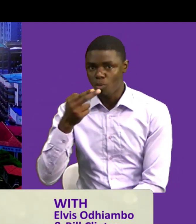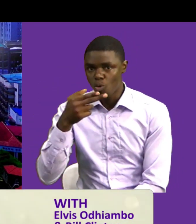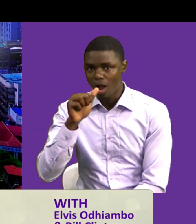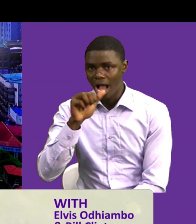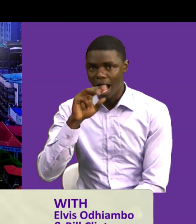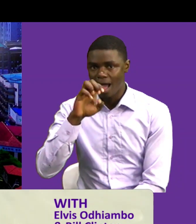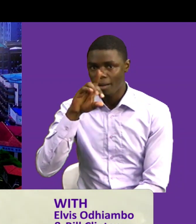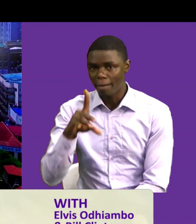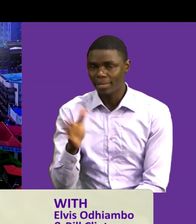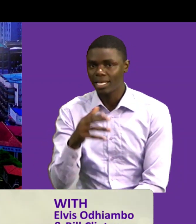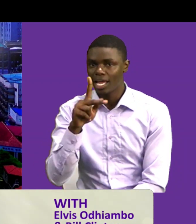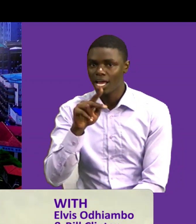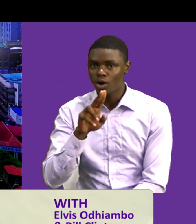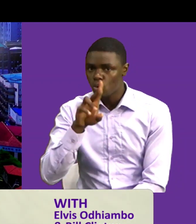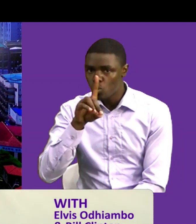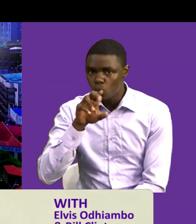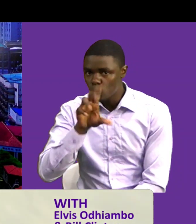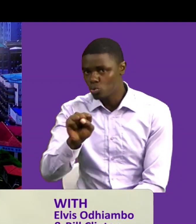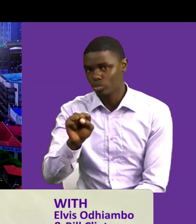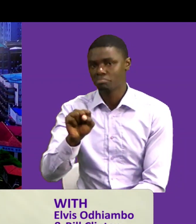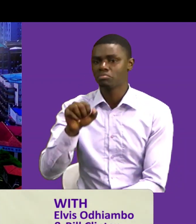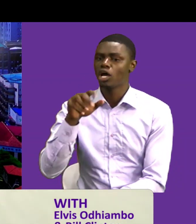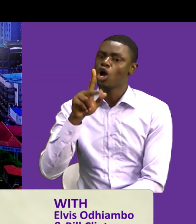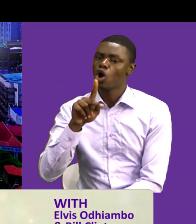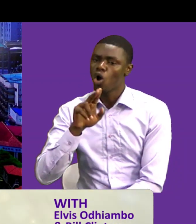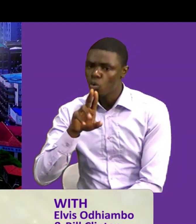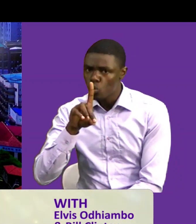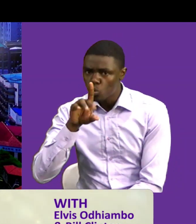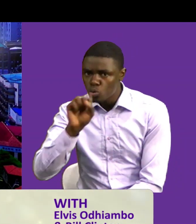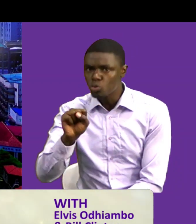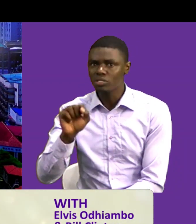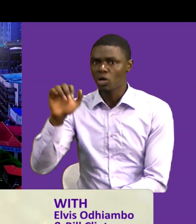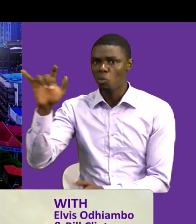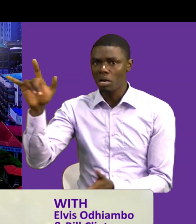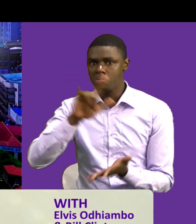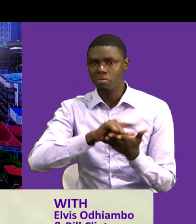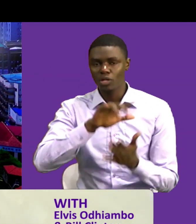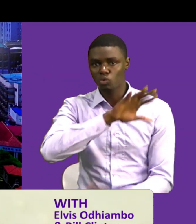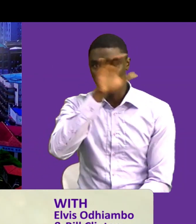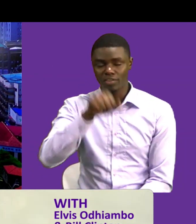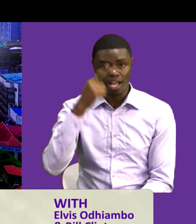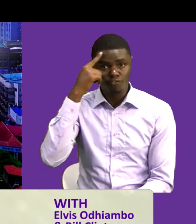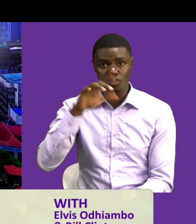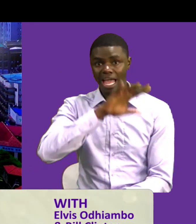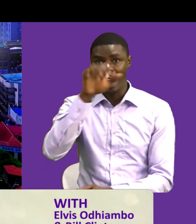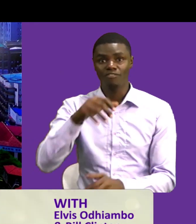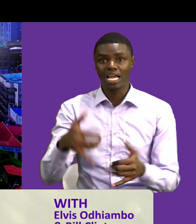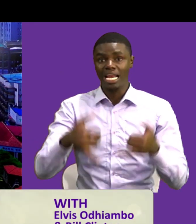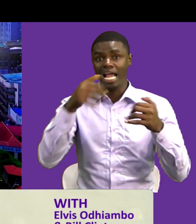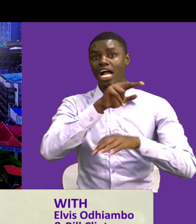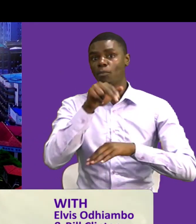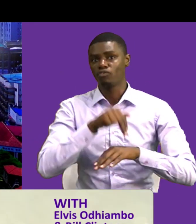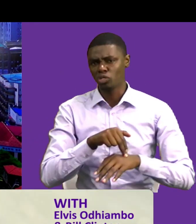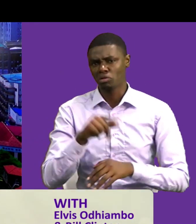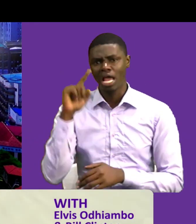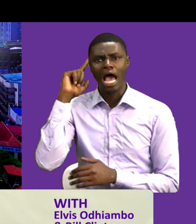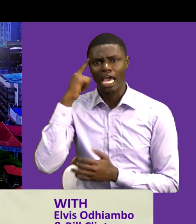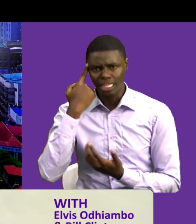Kudus. And you see those Kudus, they travel to Africa for the African Cup of Nations. So I